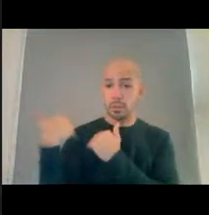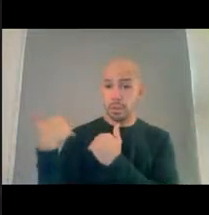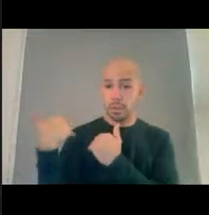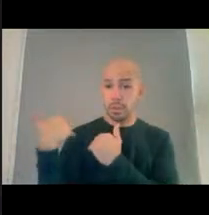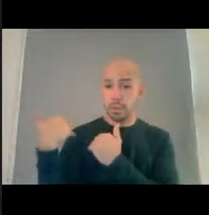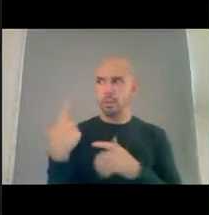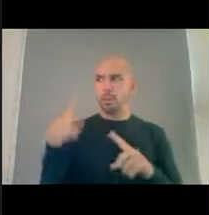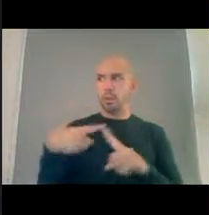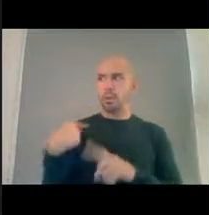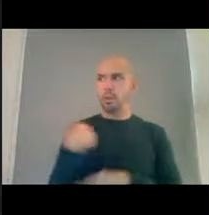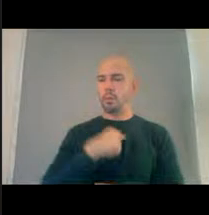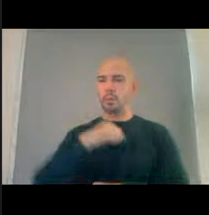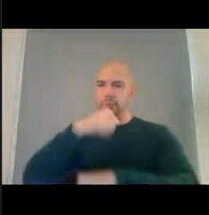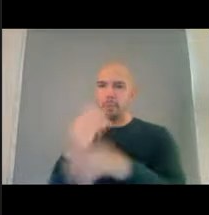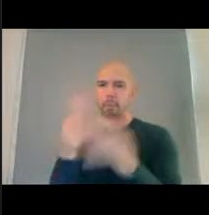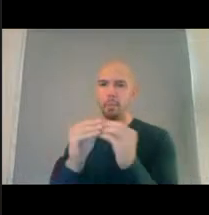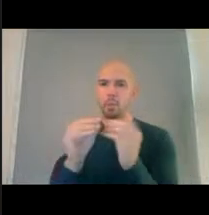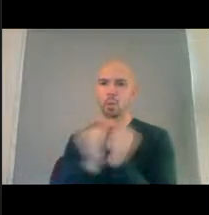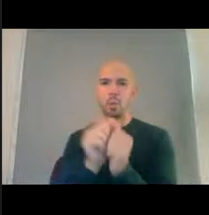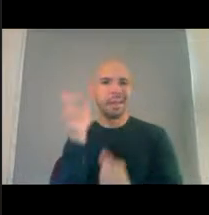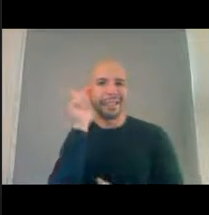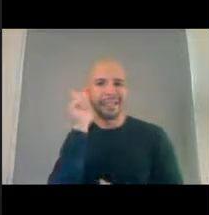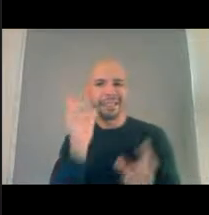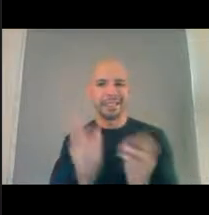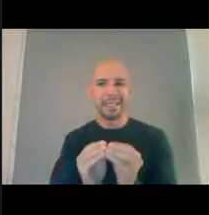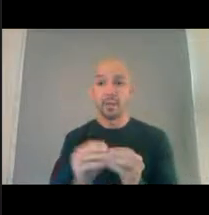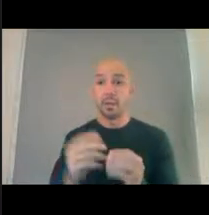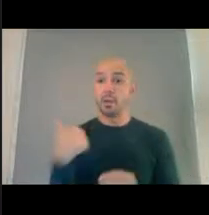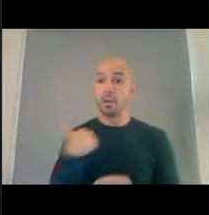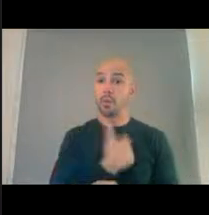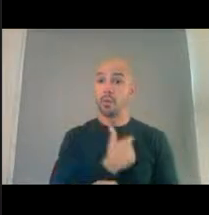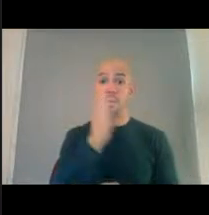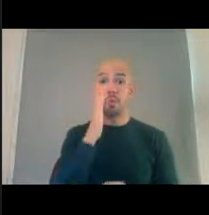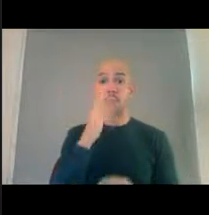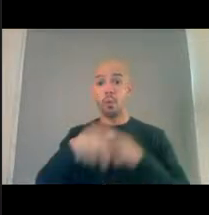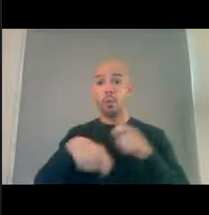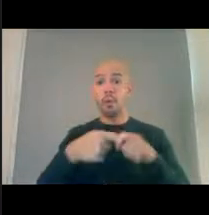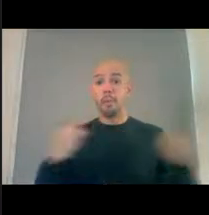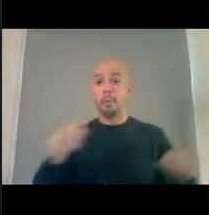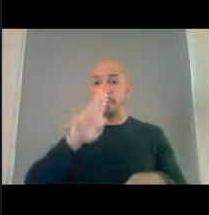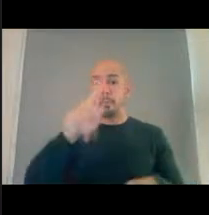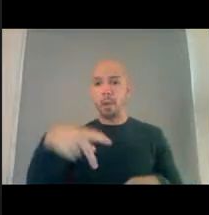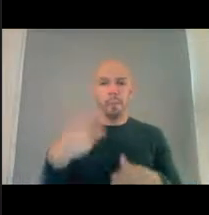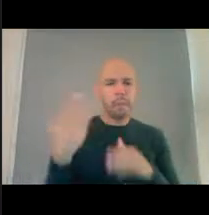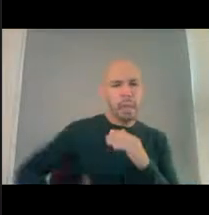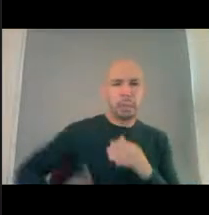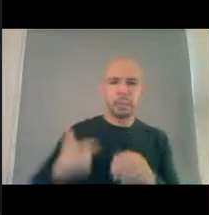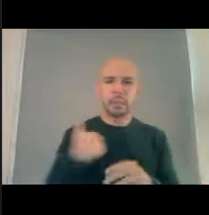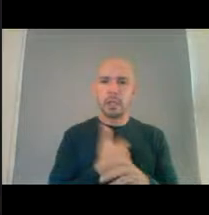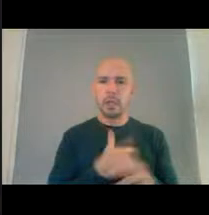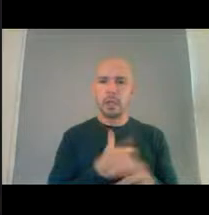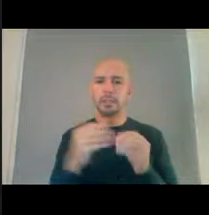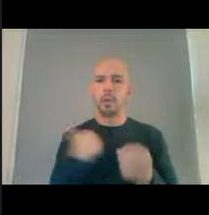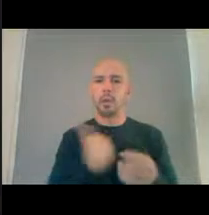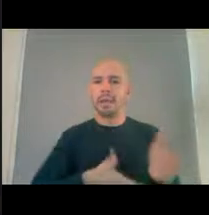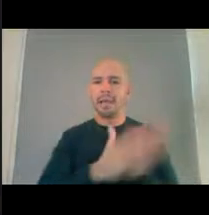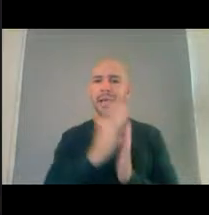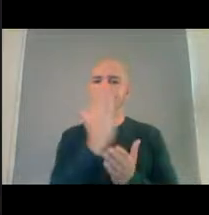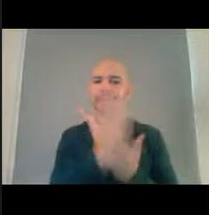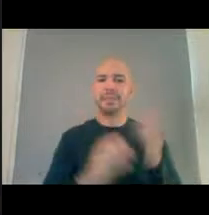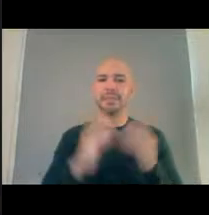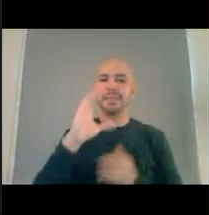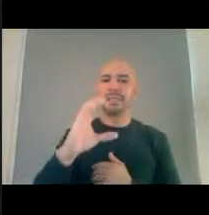sessions um so as we wrap up the listening sessions we've asked a couple of our cbo partners to join us